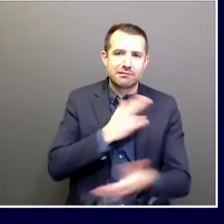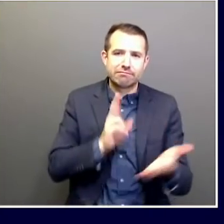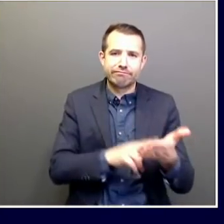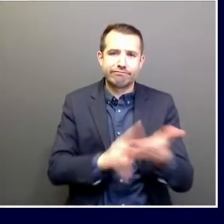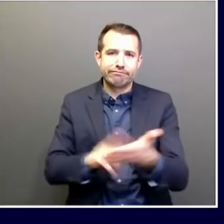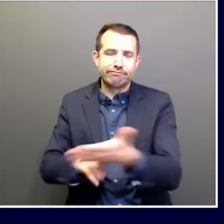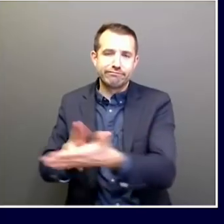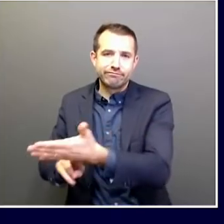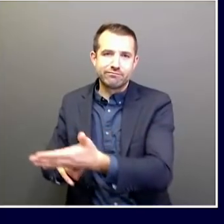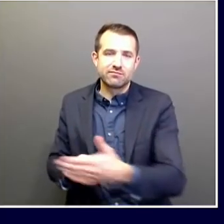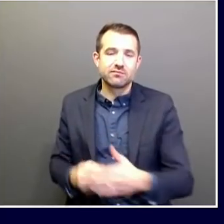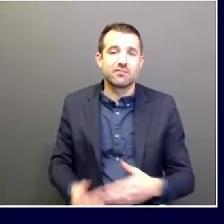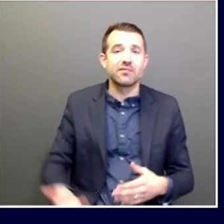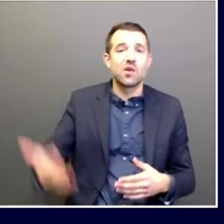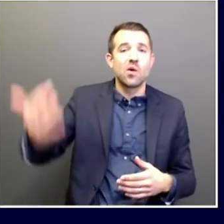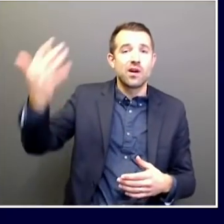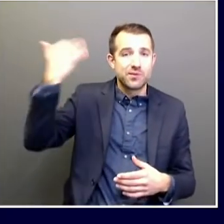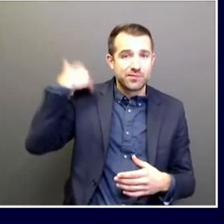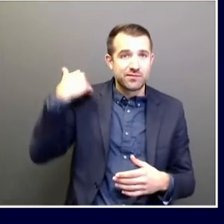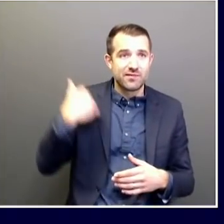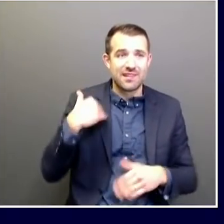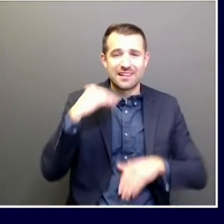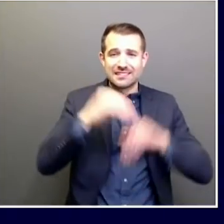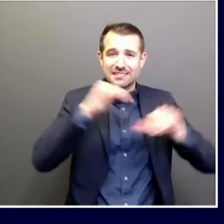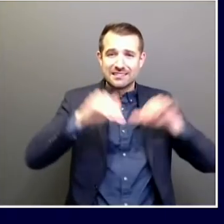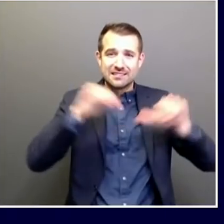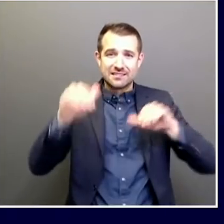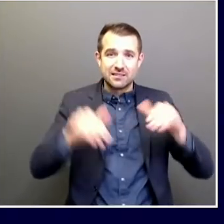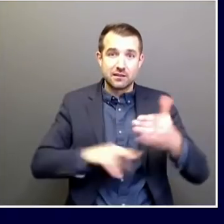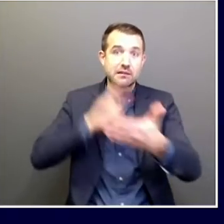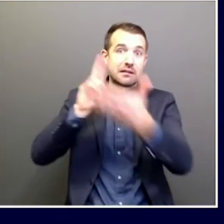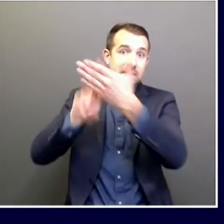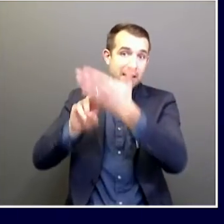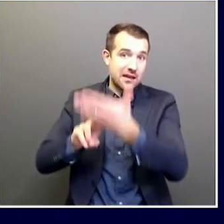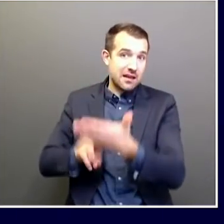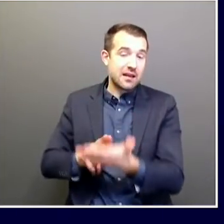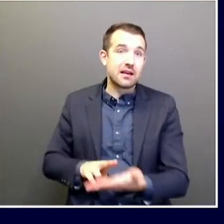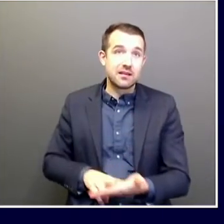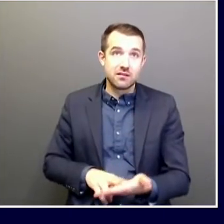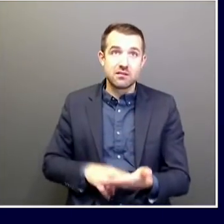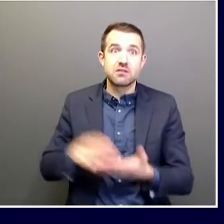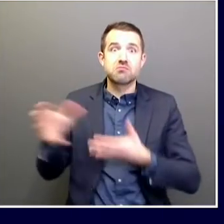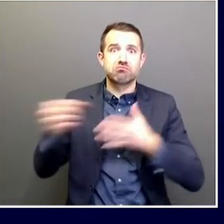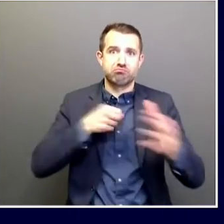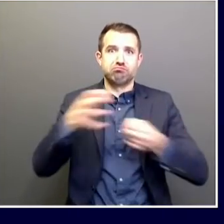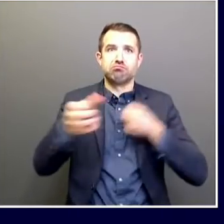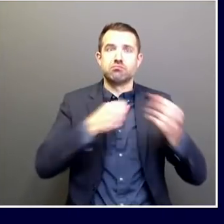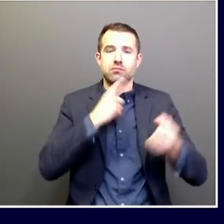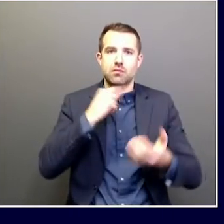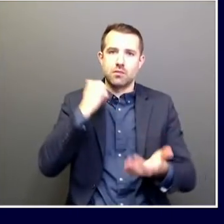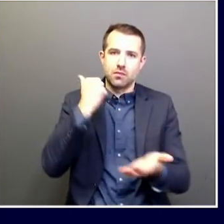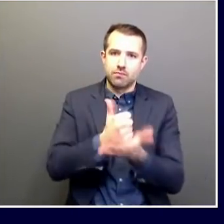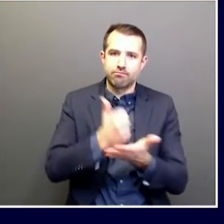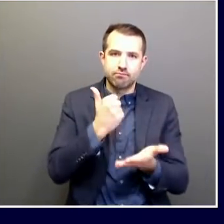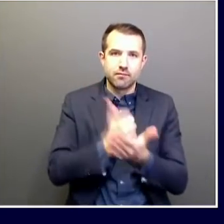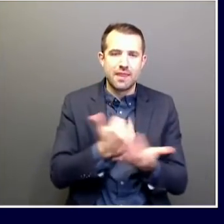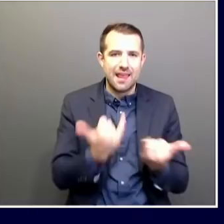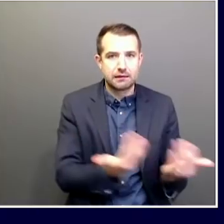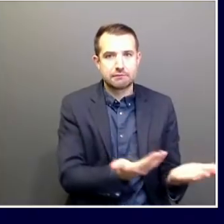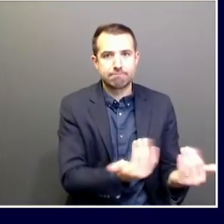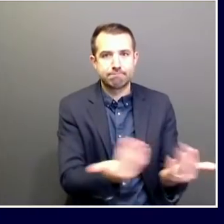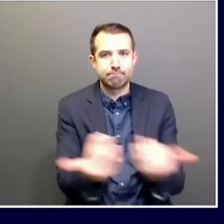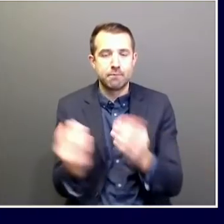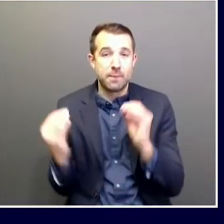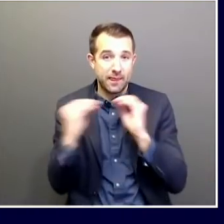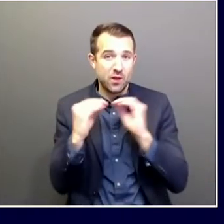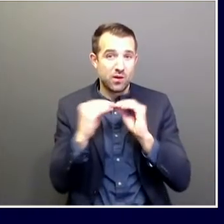give our frontline workers a little bit of a break. So if you have some experience and the time and willingness to volunteer, we really do urge people